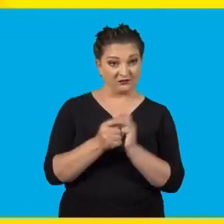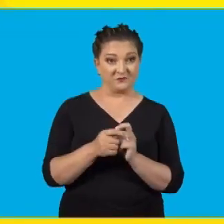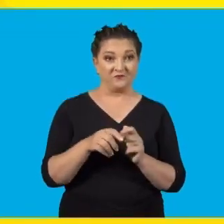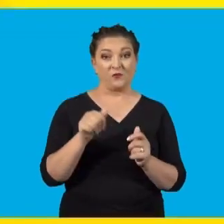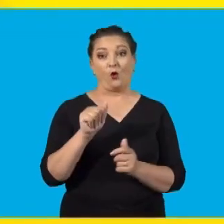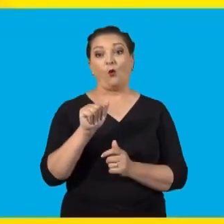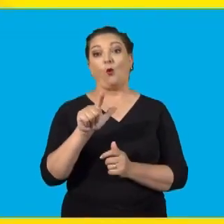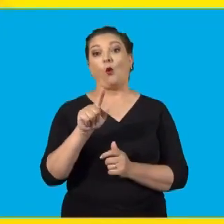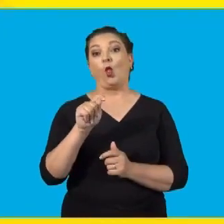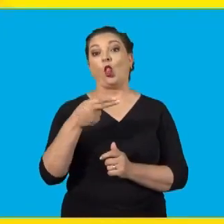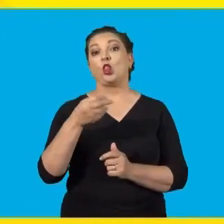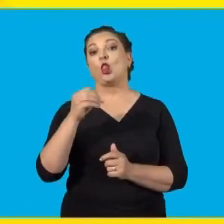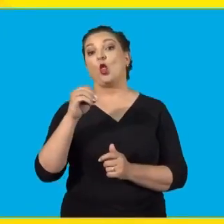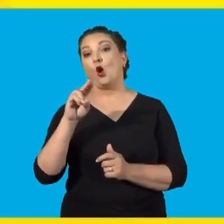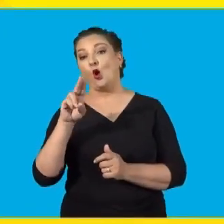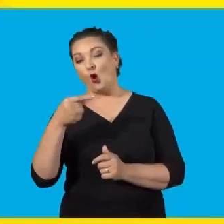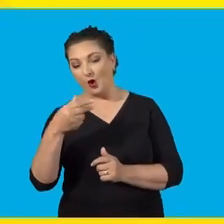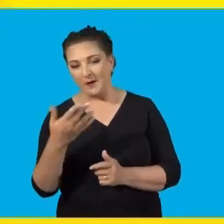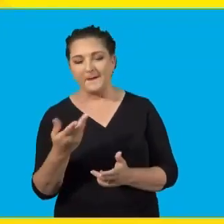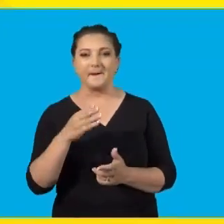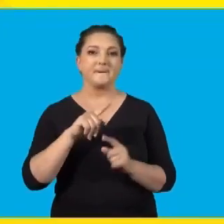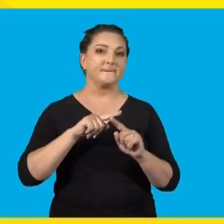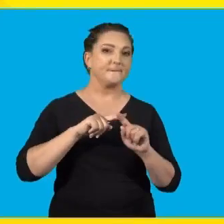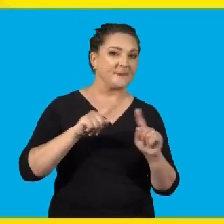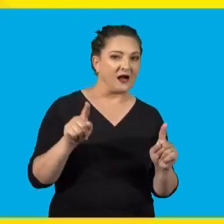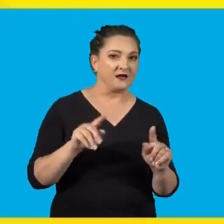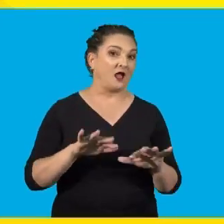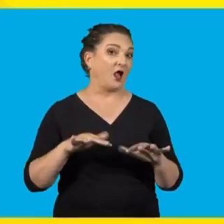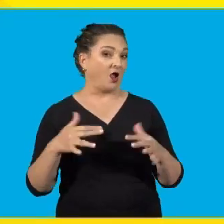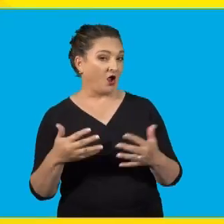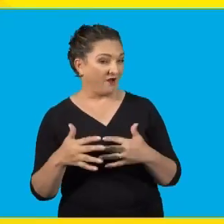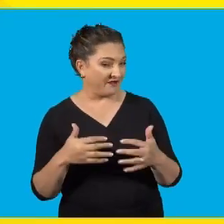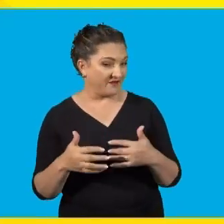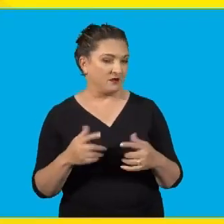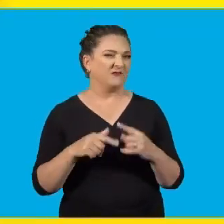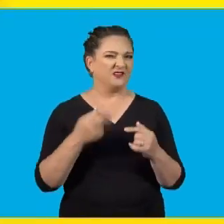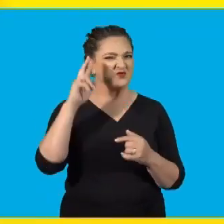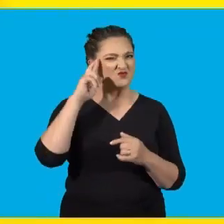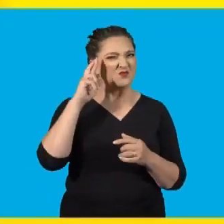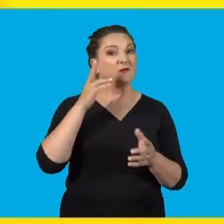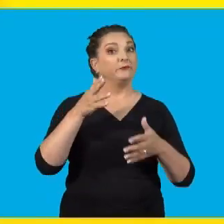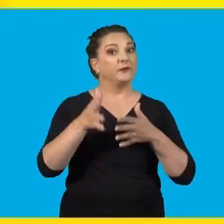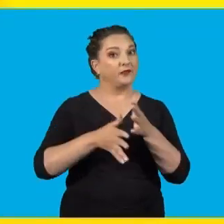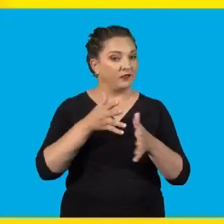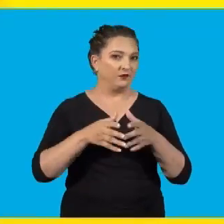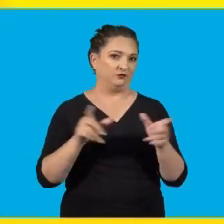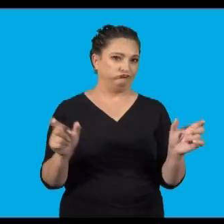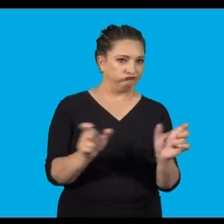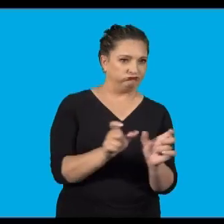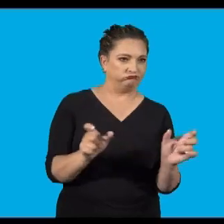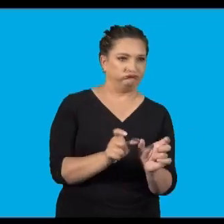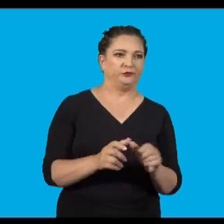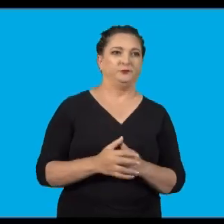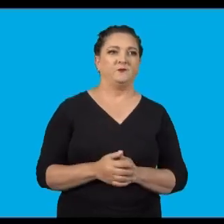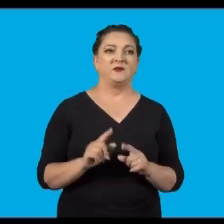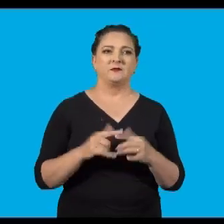idea, then we use although, but, however, okay? So be careful with your use of conjunctions, all right? So let's